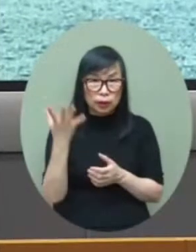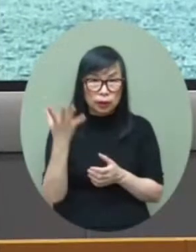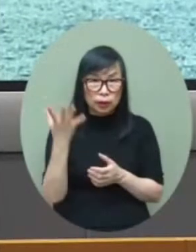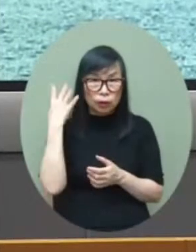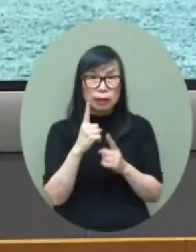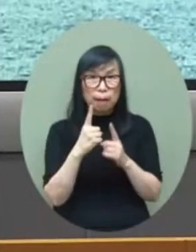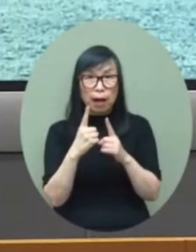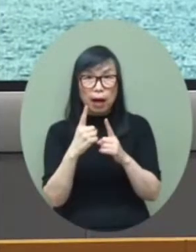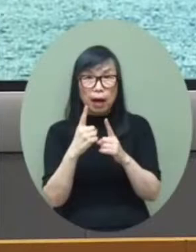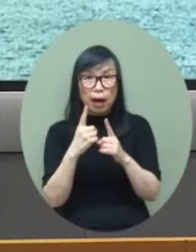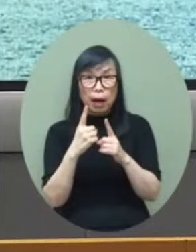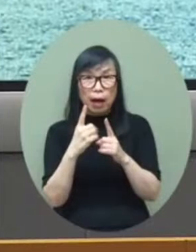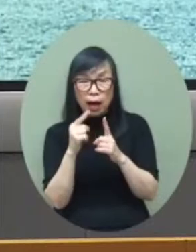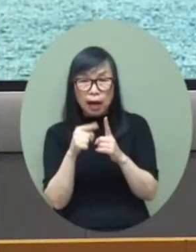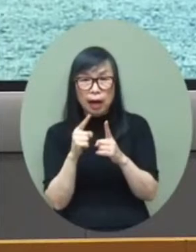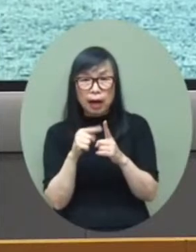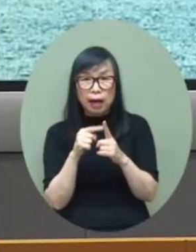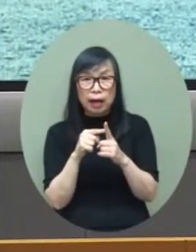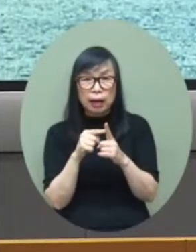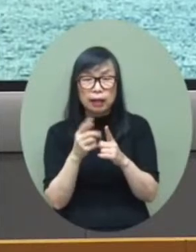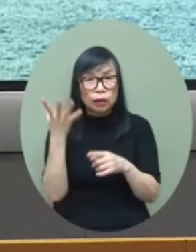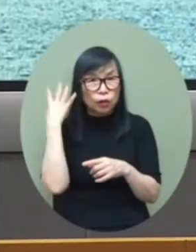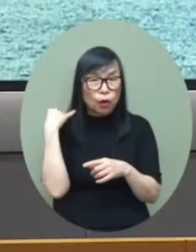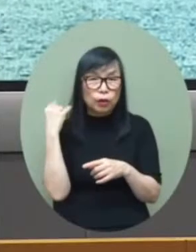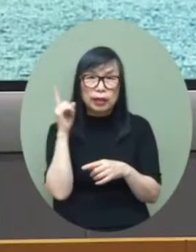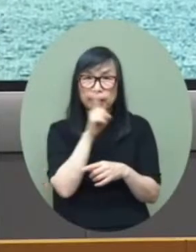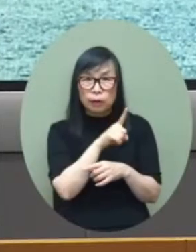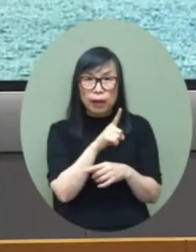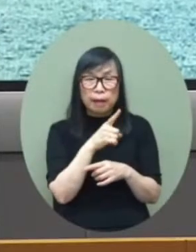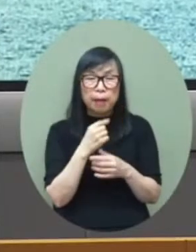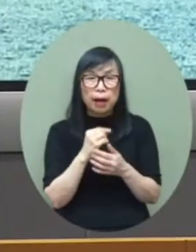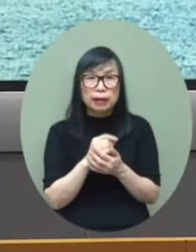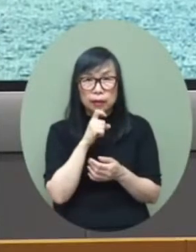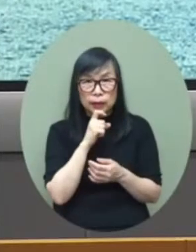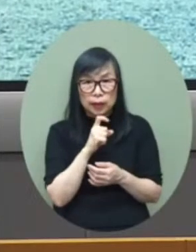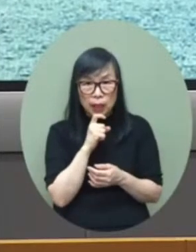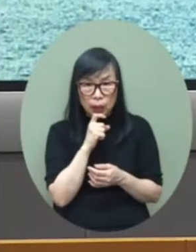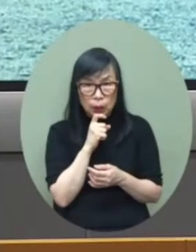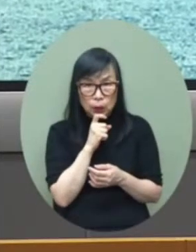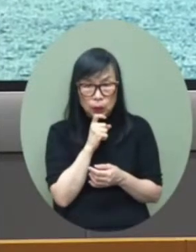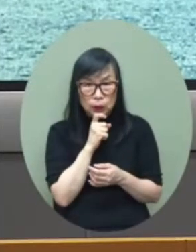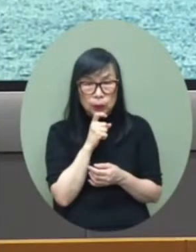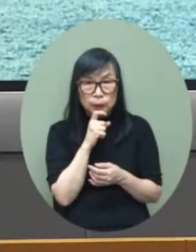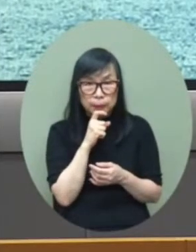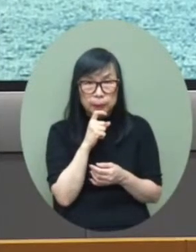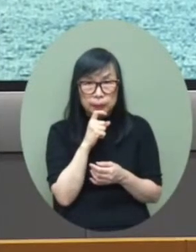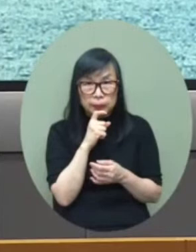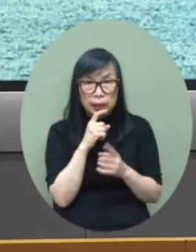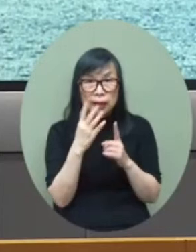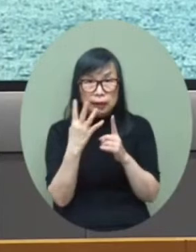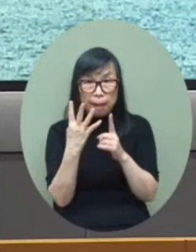also a few special schools. In the past week,